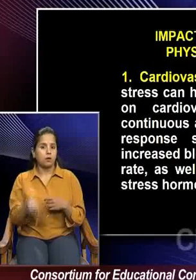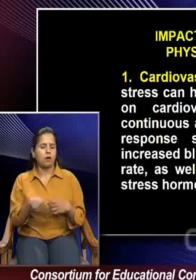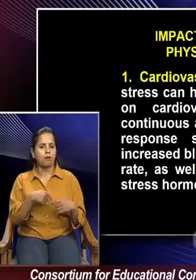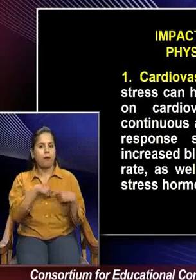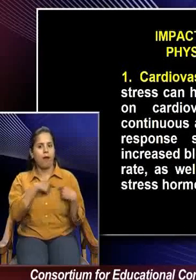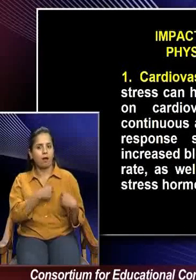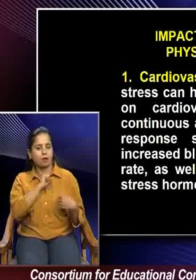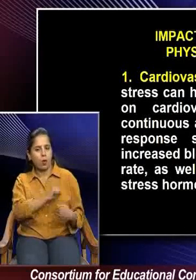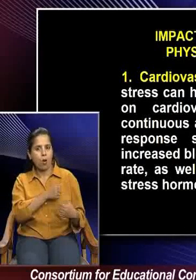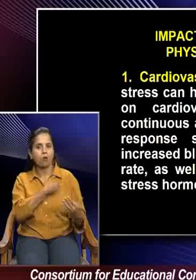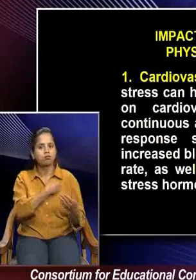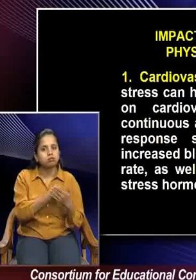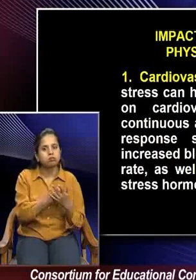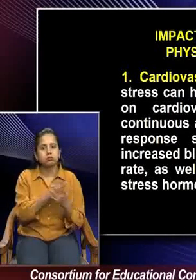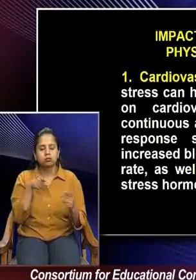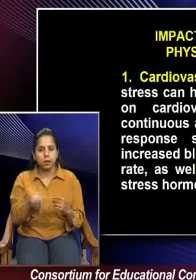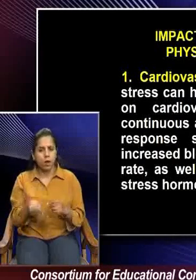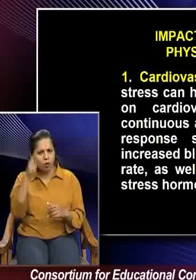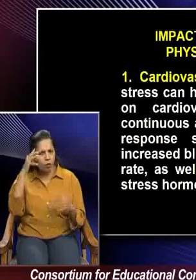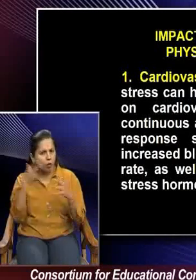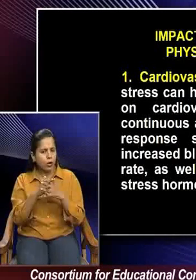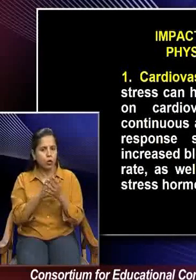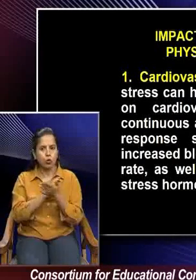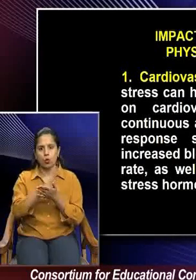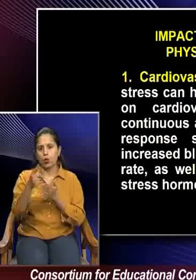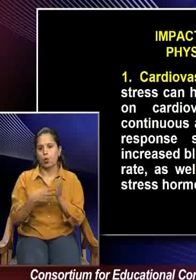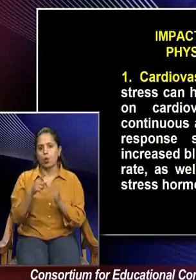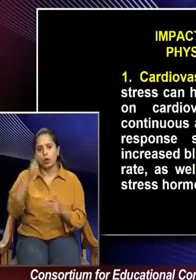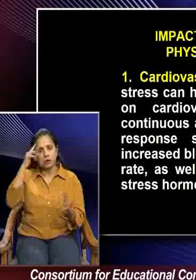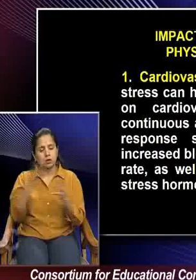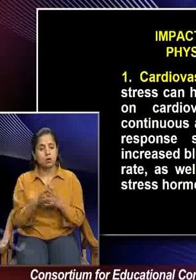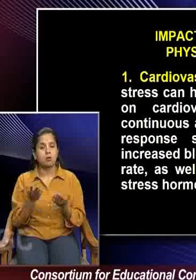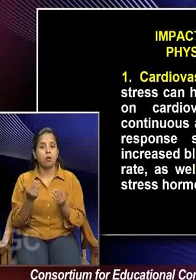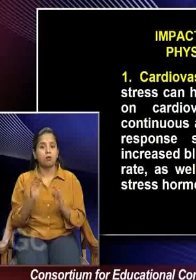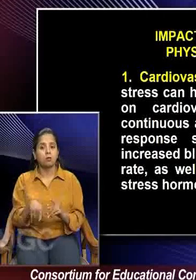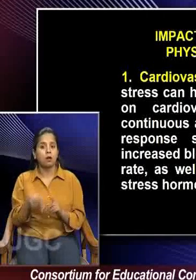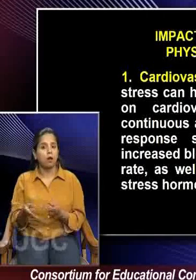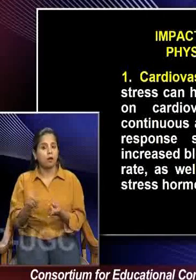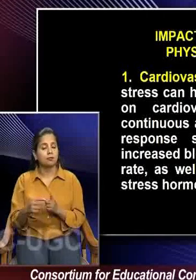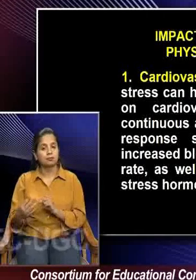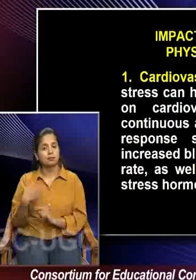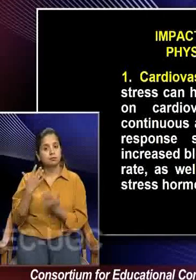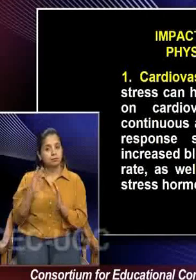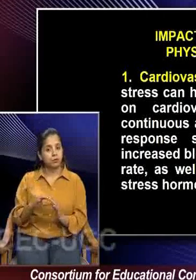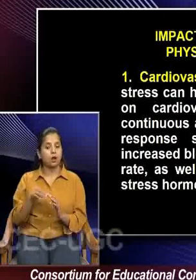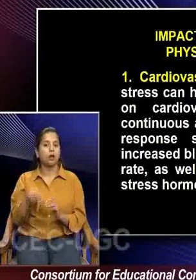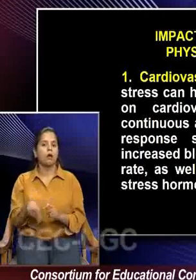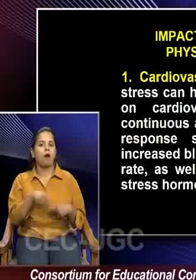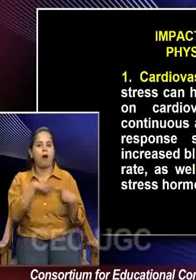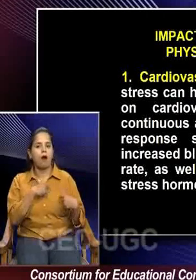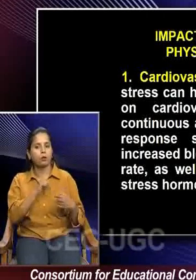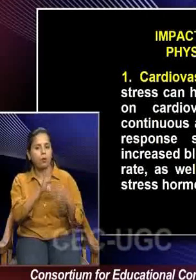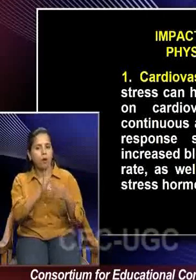health. The chronic stress can have a detrimental effect on cardiovascular